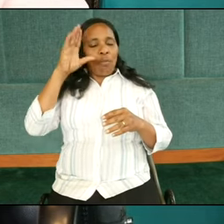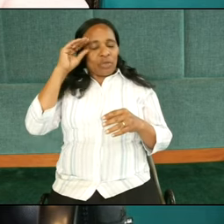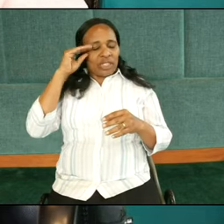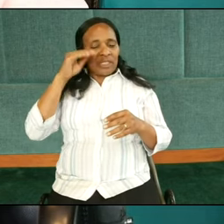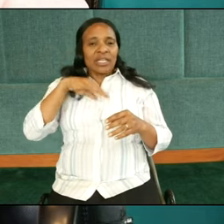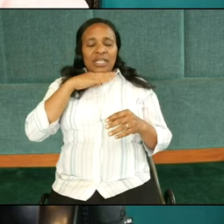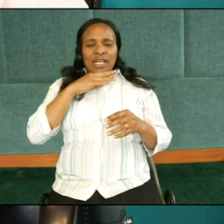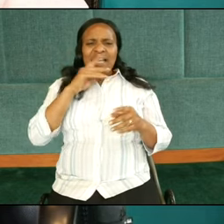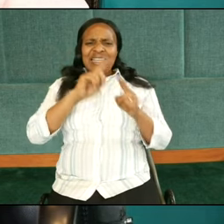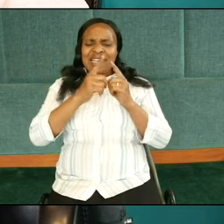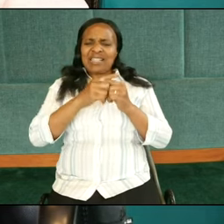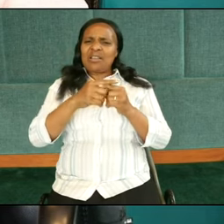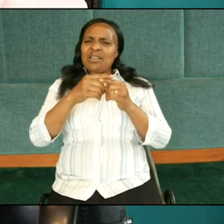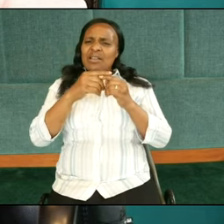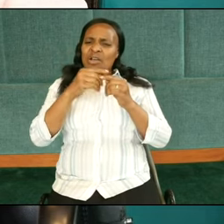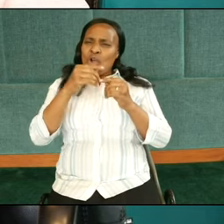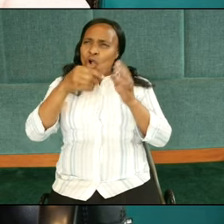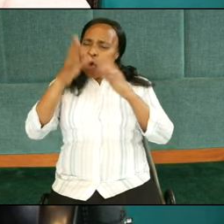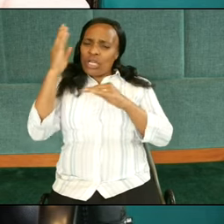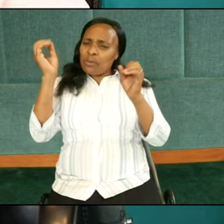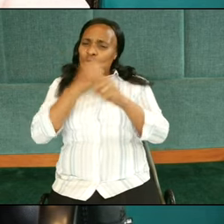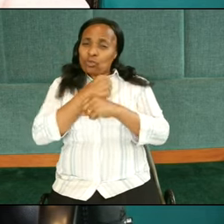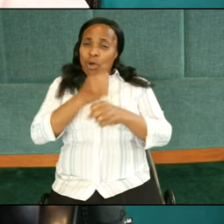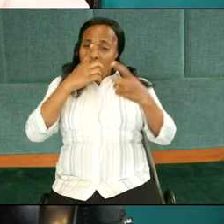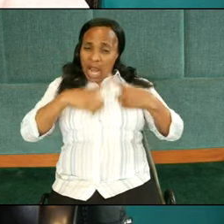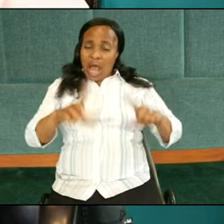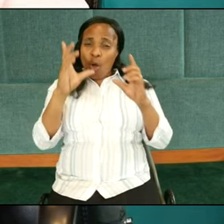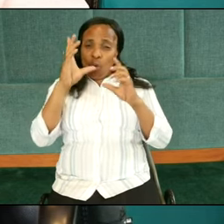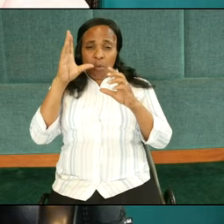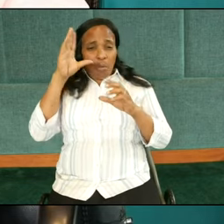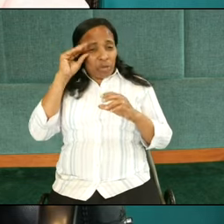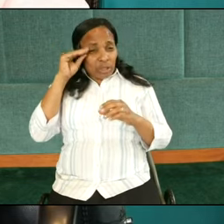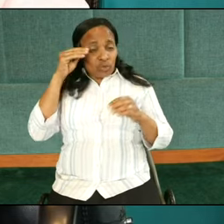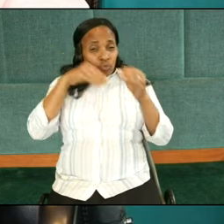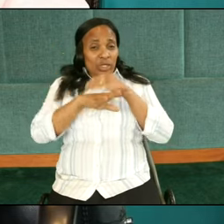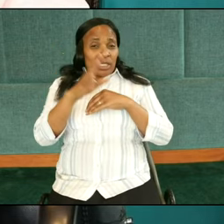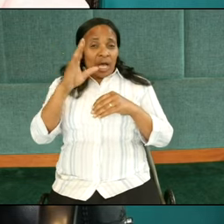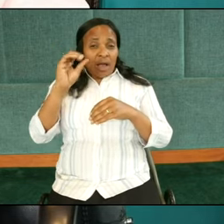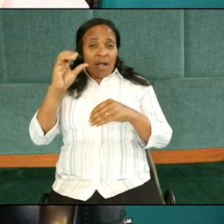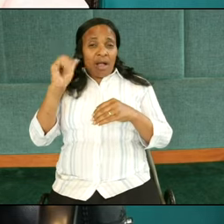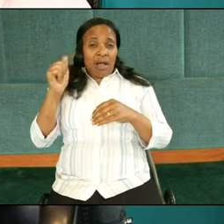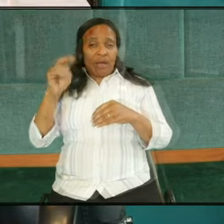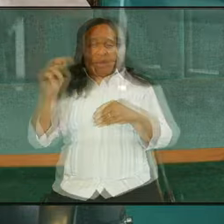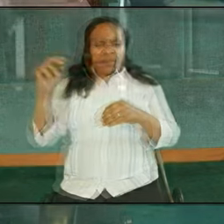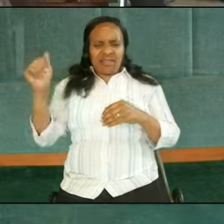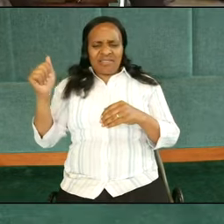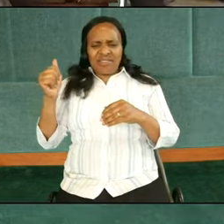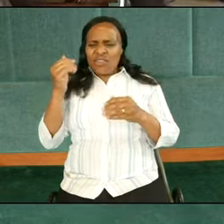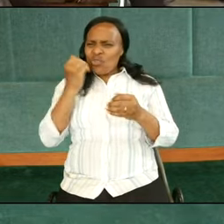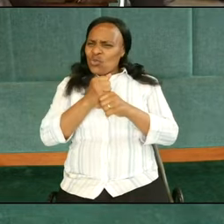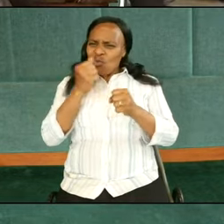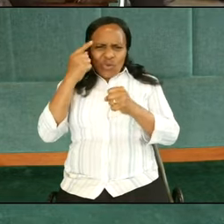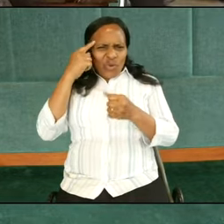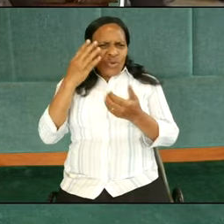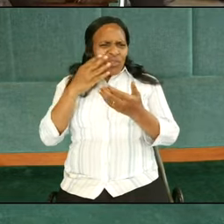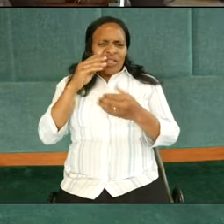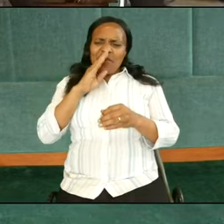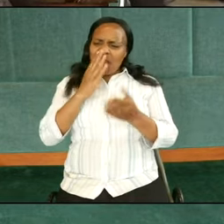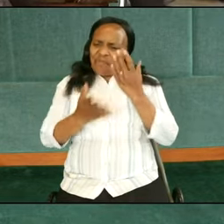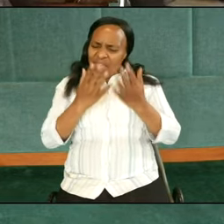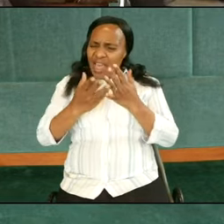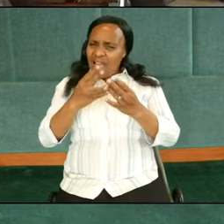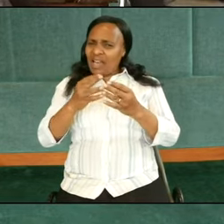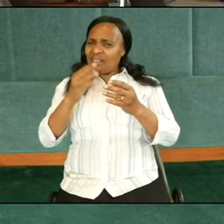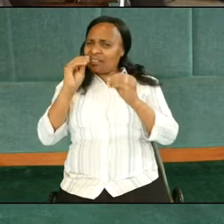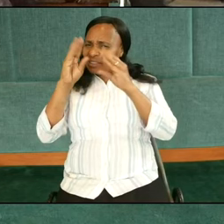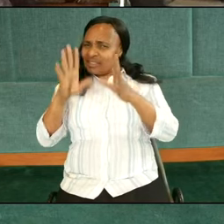allow Moses into the promised land. He had to keep his word. So yeah. Teacher Jonan, you think it's fair that God kept Moses out of the promised land?